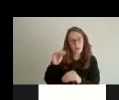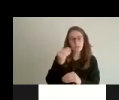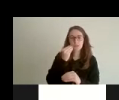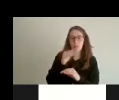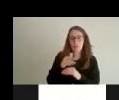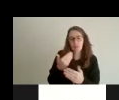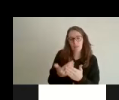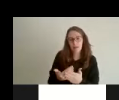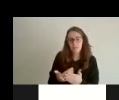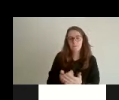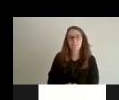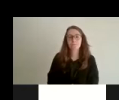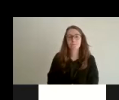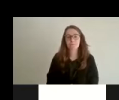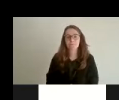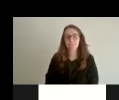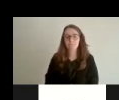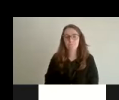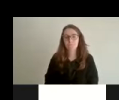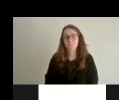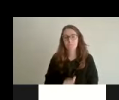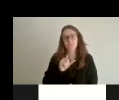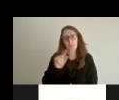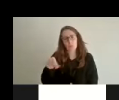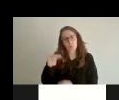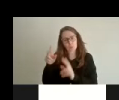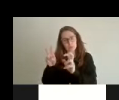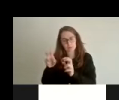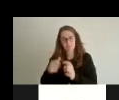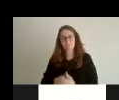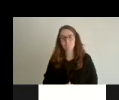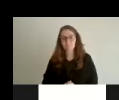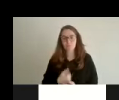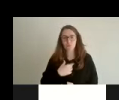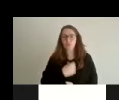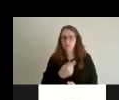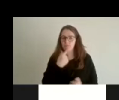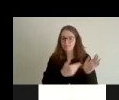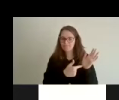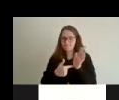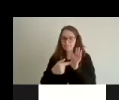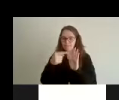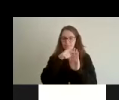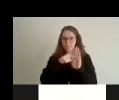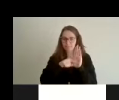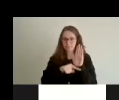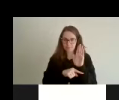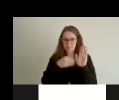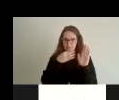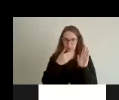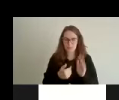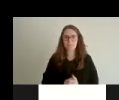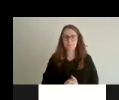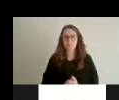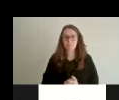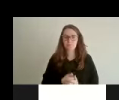you, and also some other advice, a little checklist on how one can work for this. I always start with